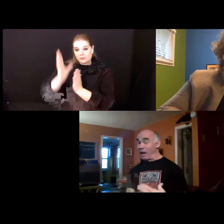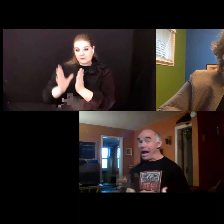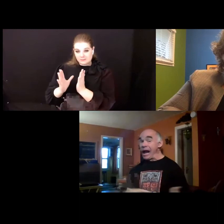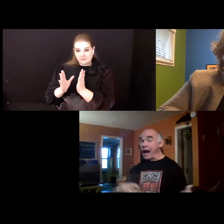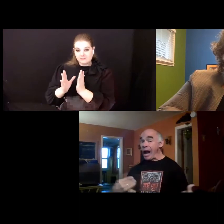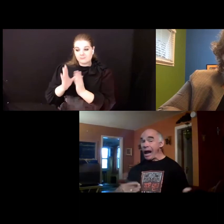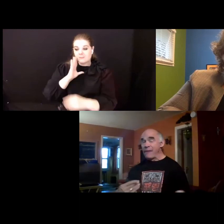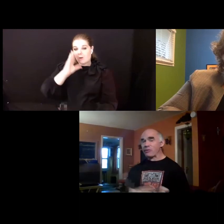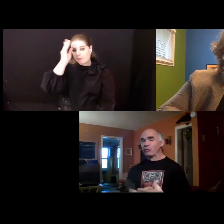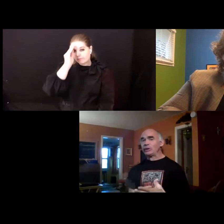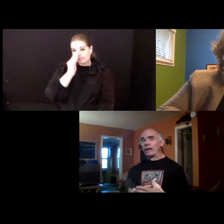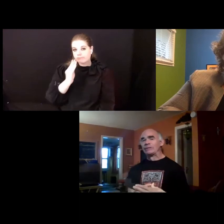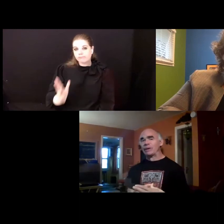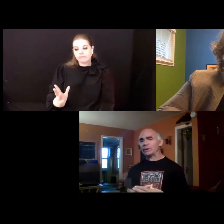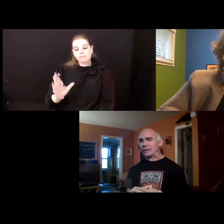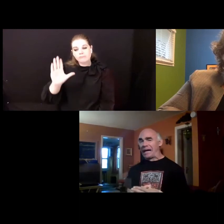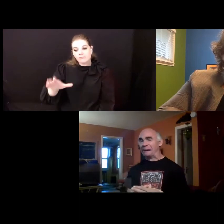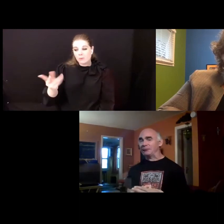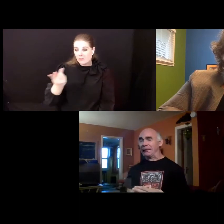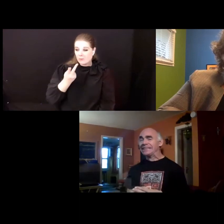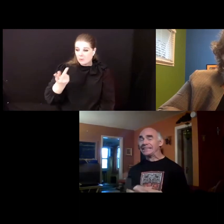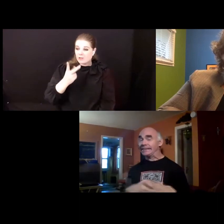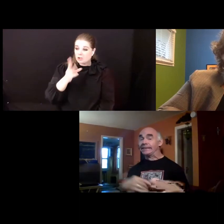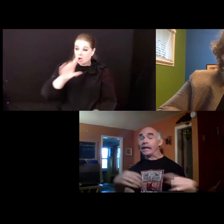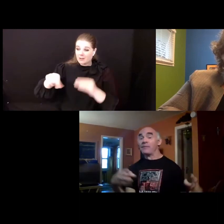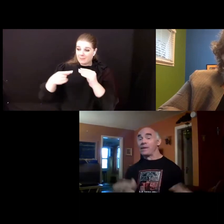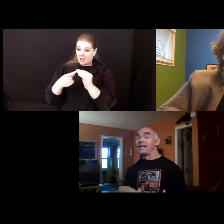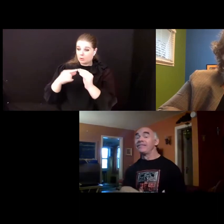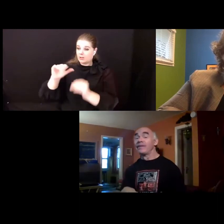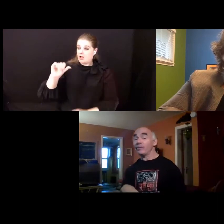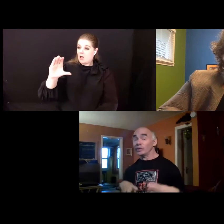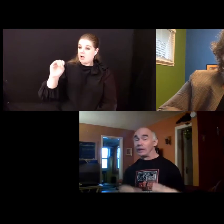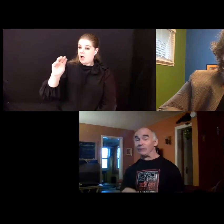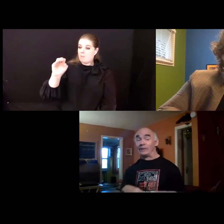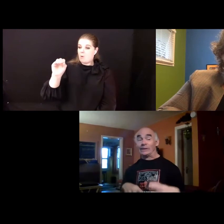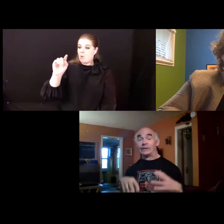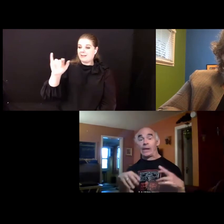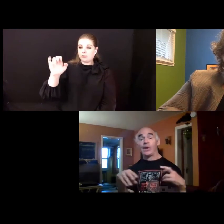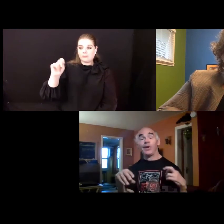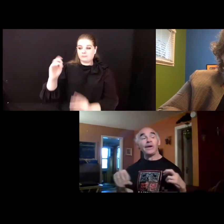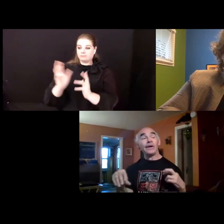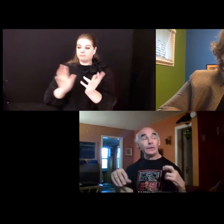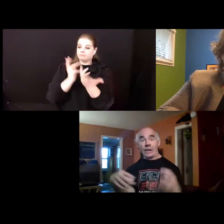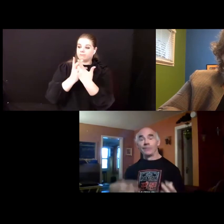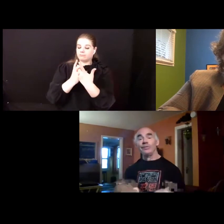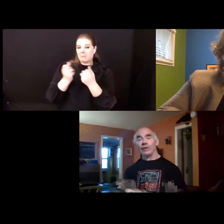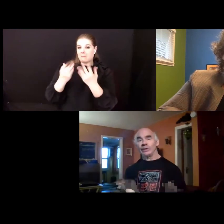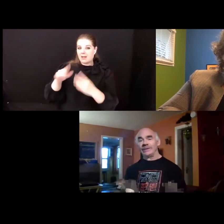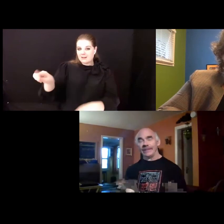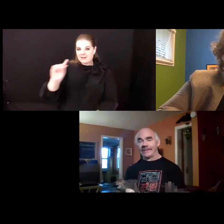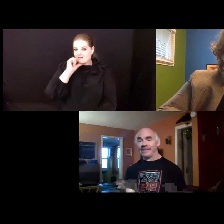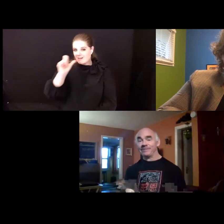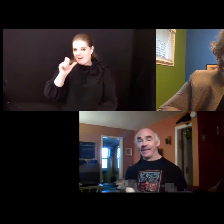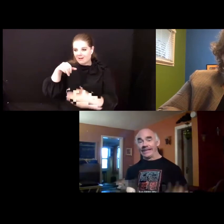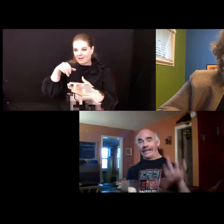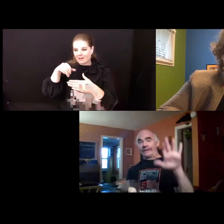them when we talk about accommodations, many of them won't come in and say, tell me what you